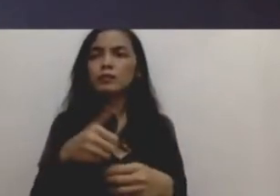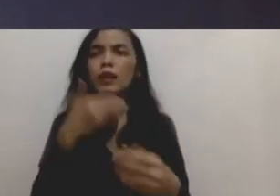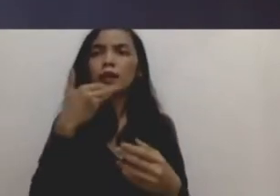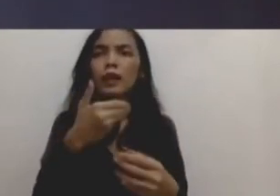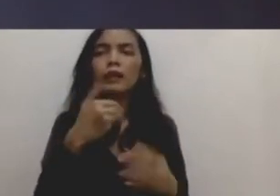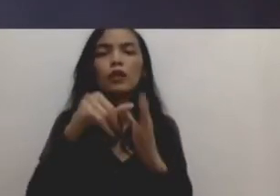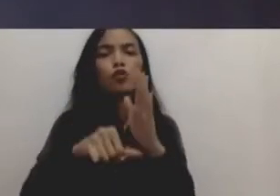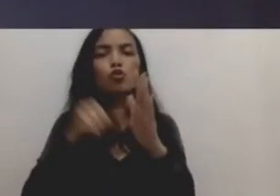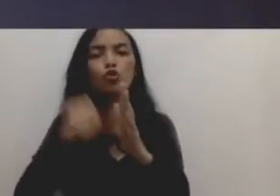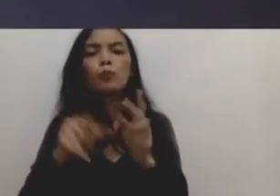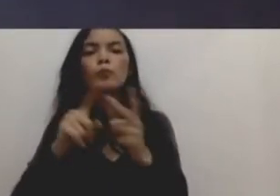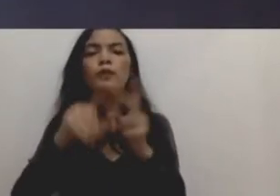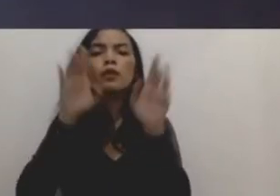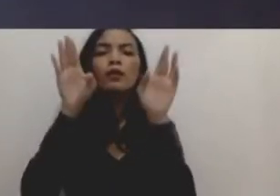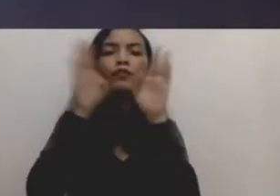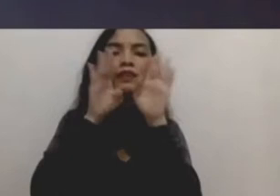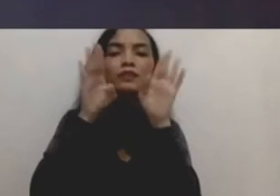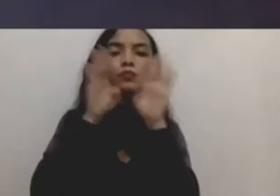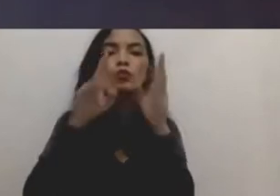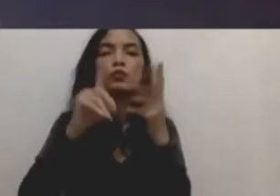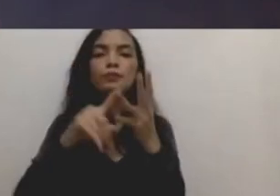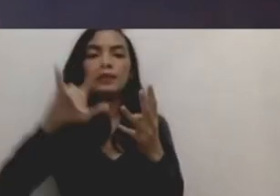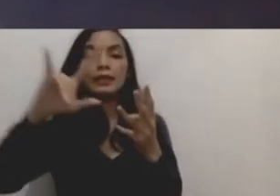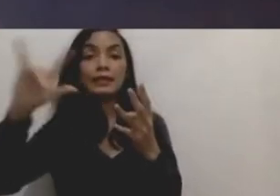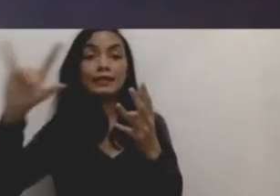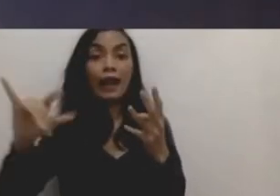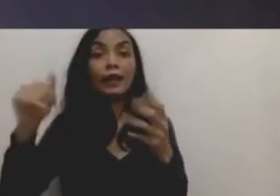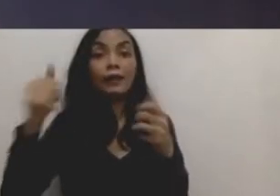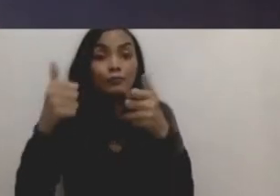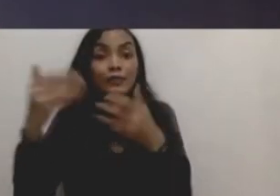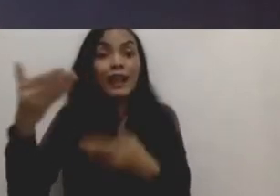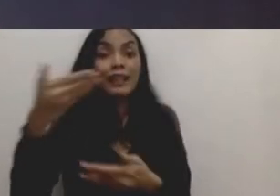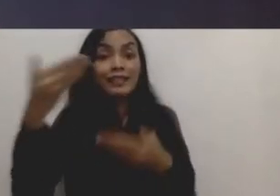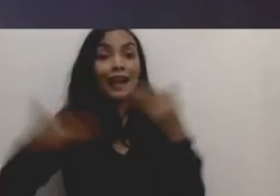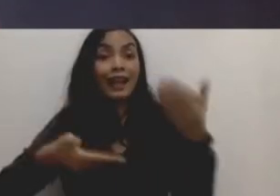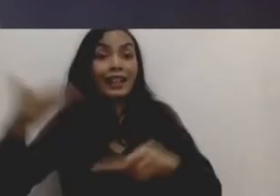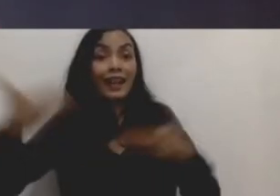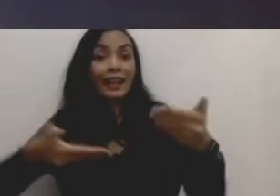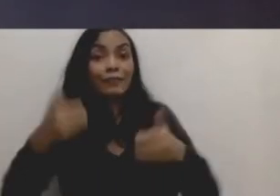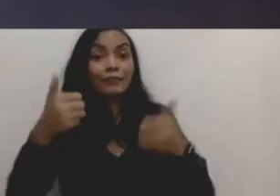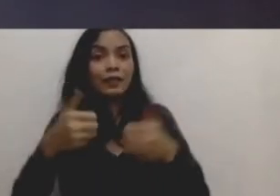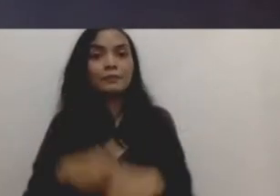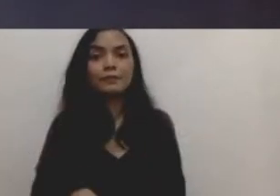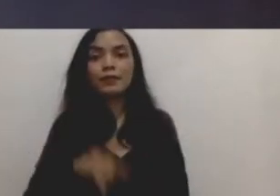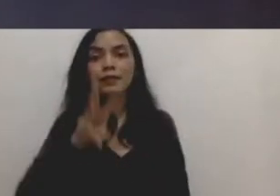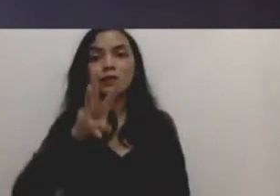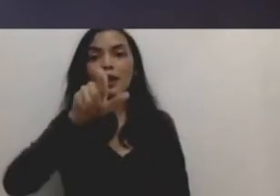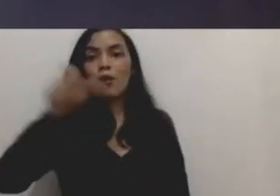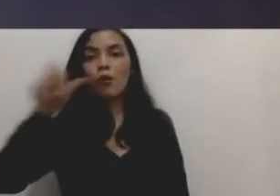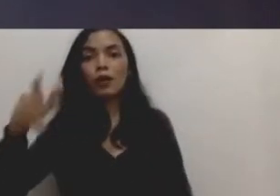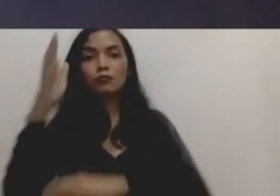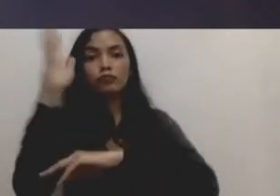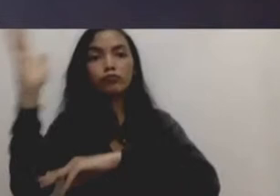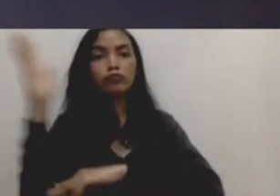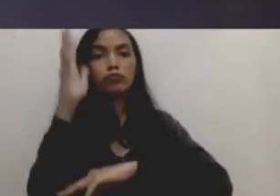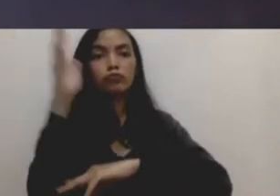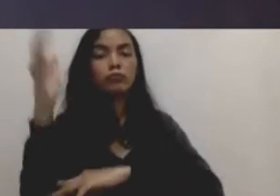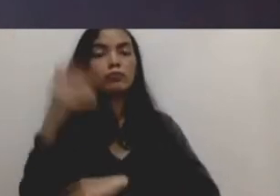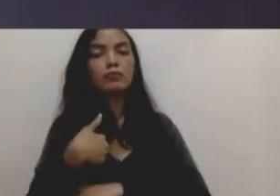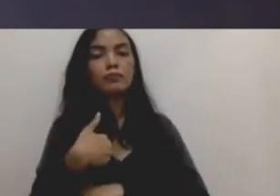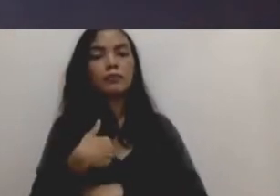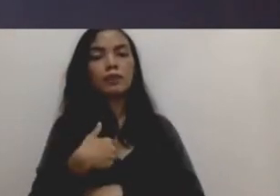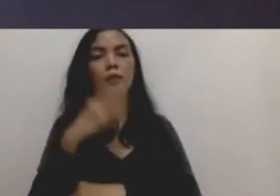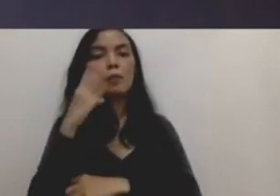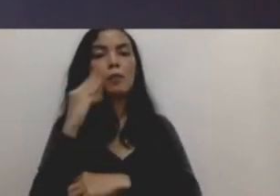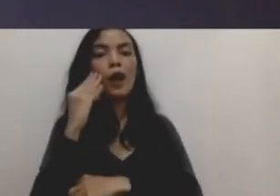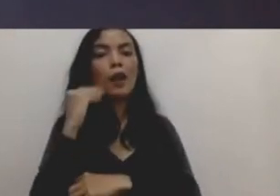YouTube, Facebook, Instagram, and also Twitter. Now joining with us, three speakers ready to share their professional